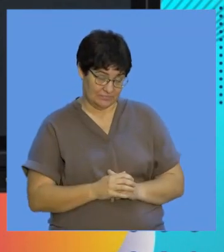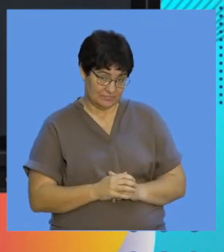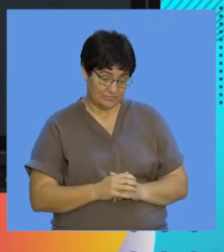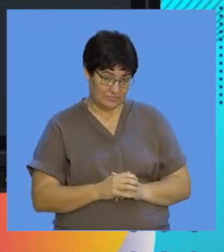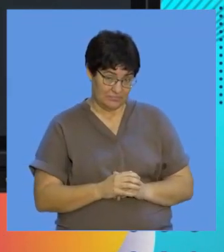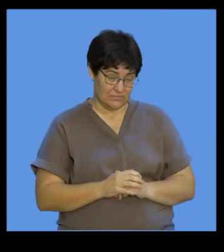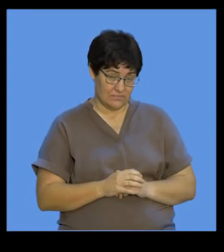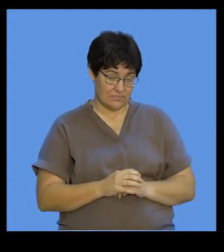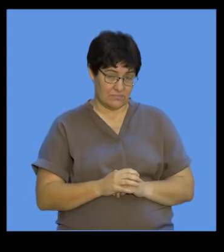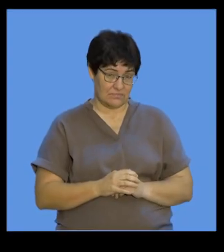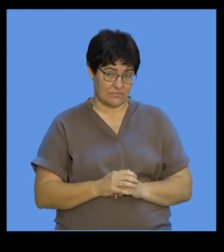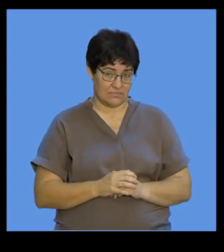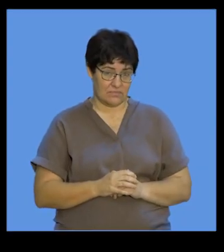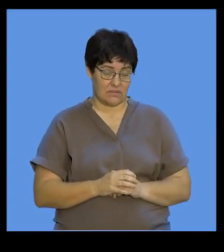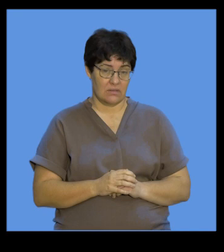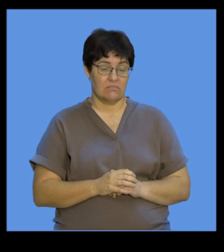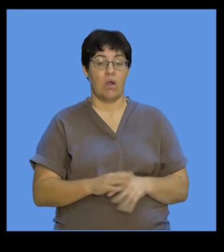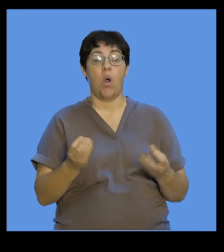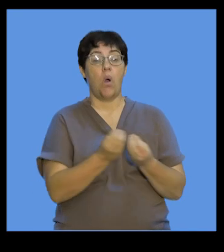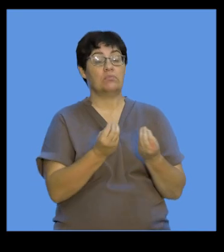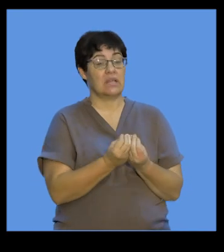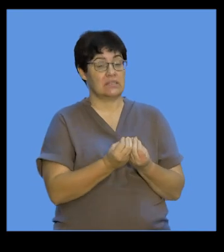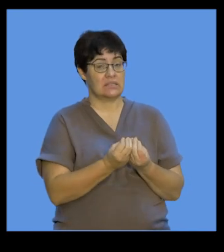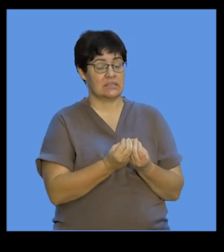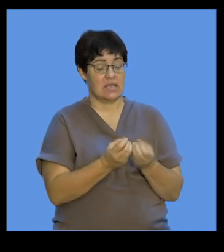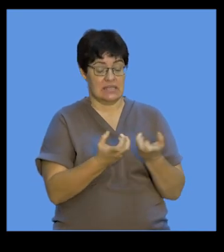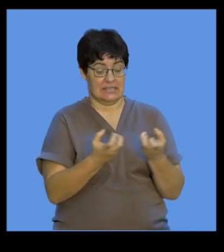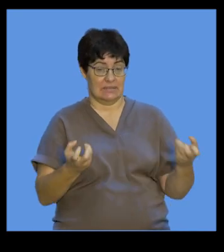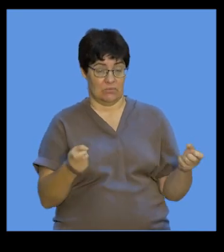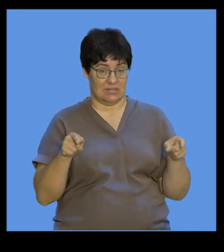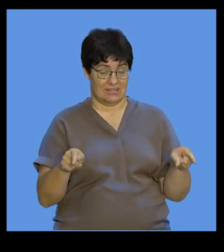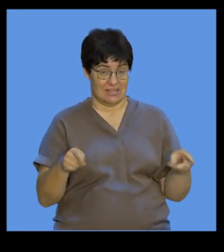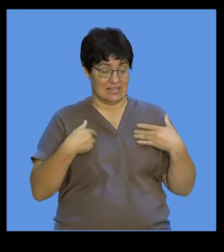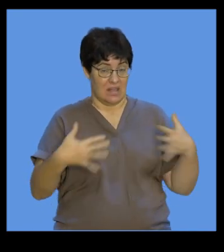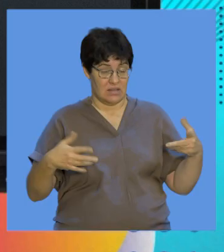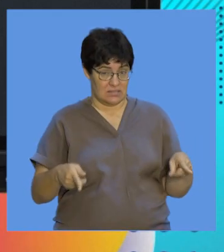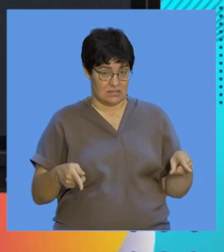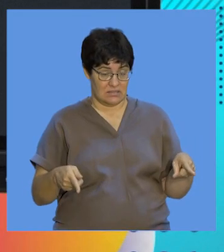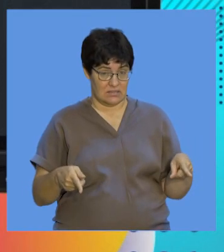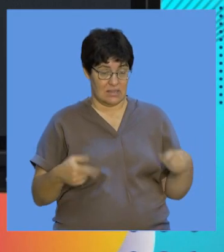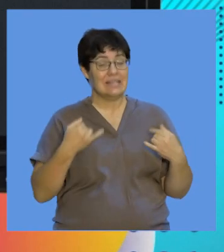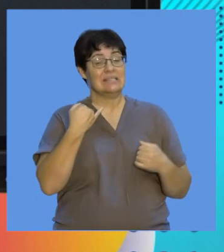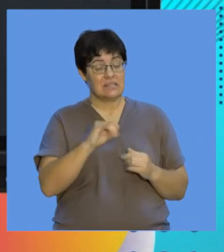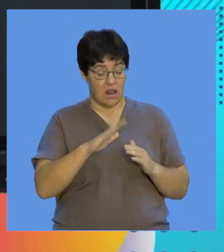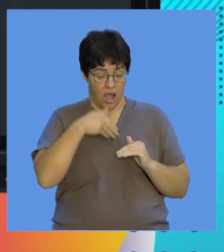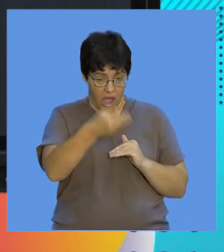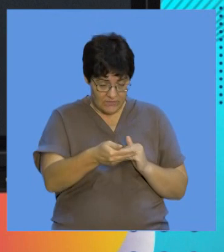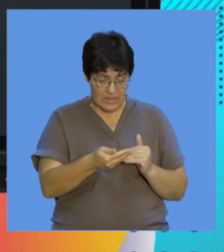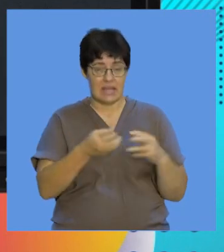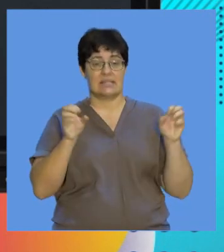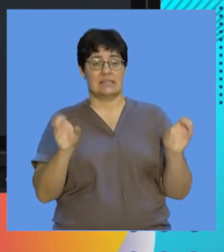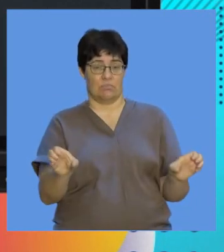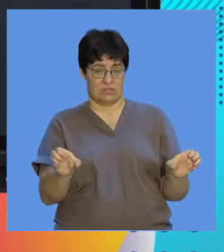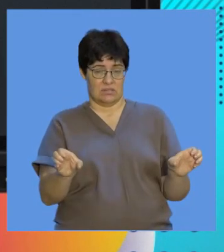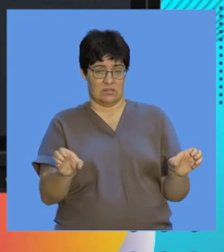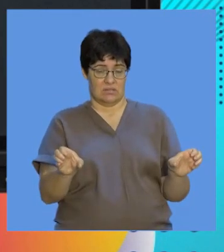velocity. My two objects were separate at the beginning, and they are separate afterwards. They